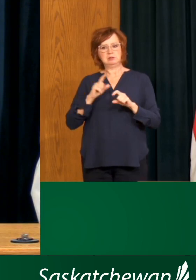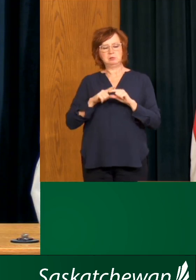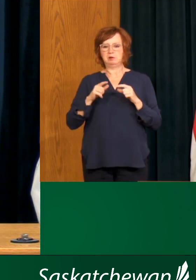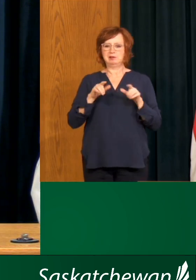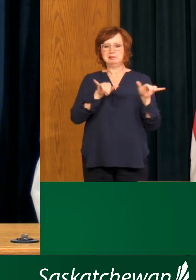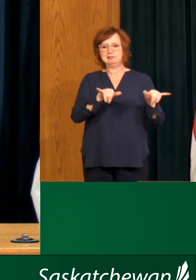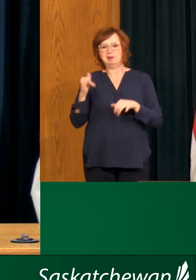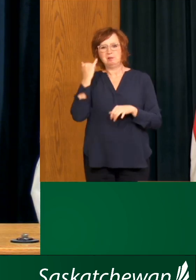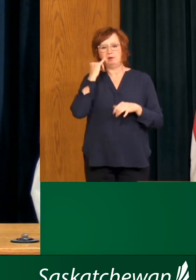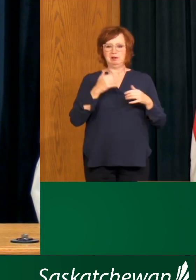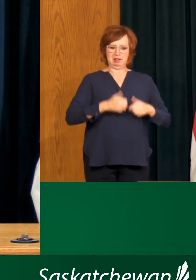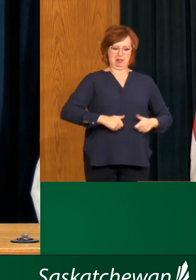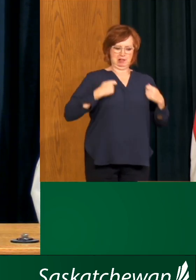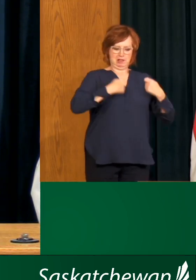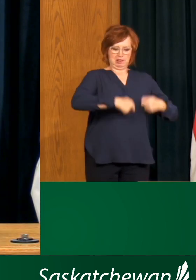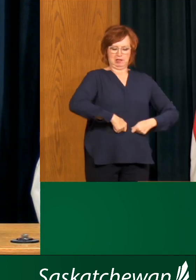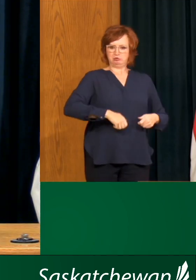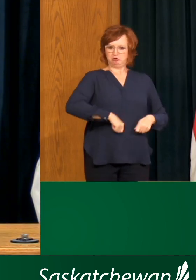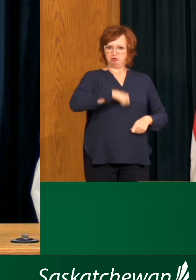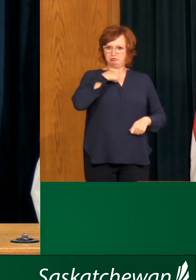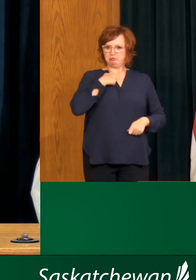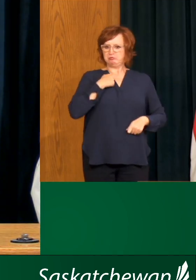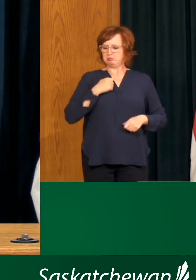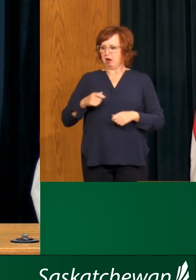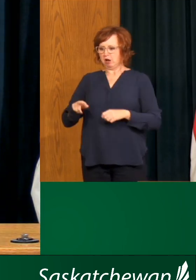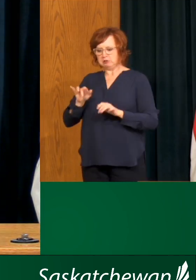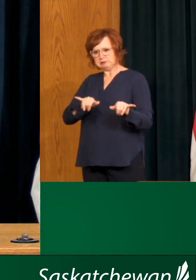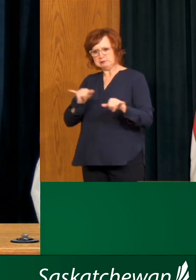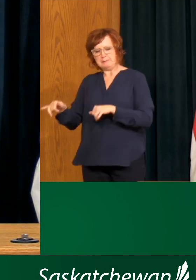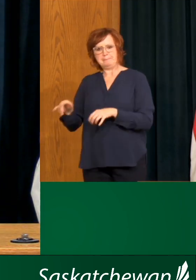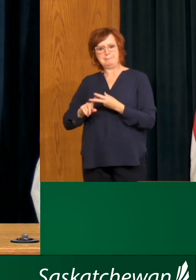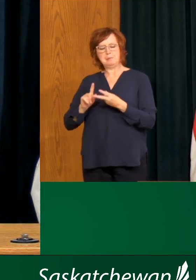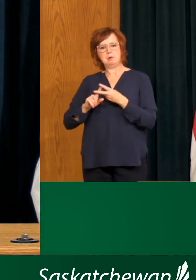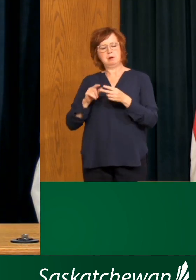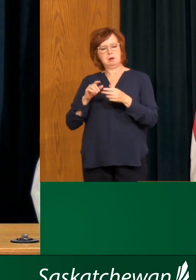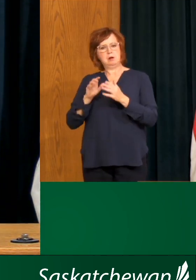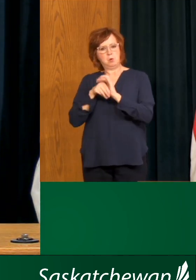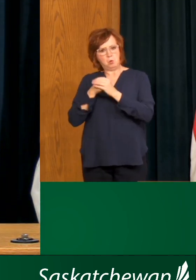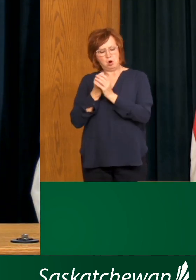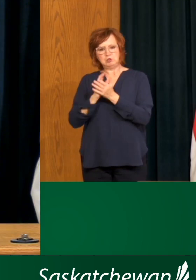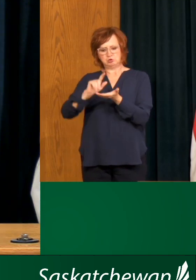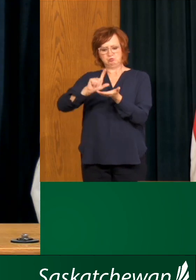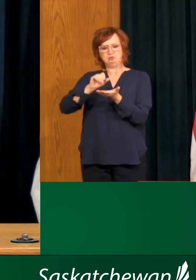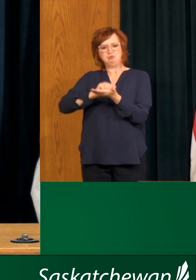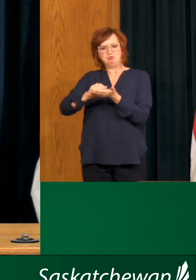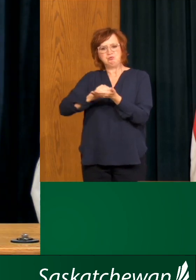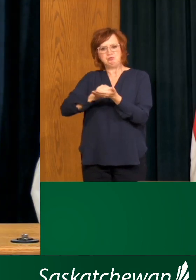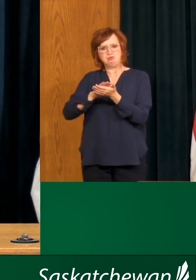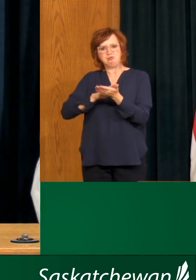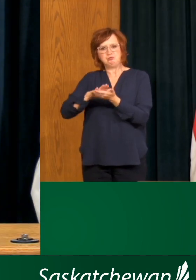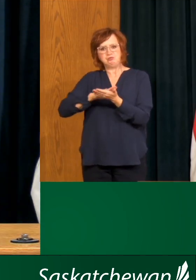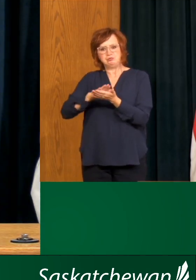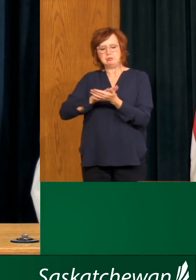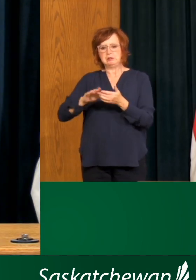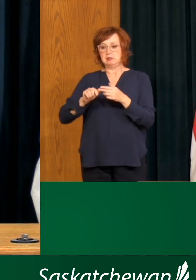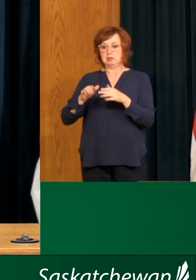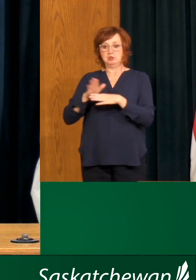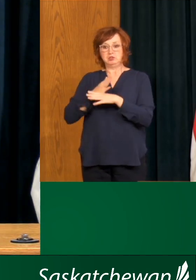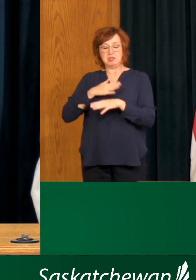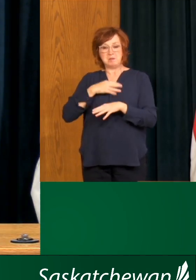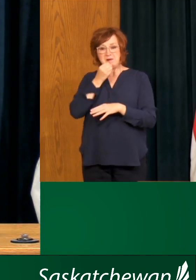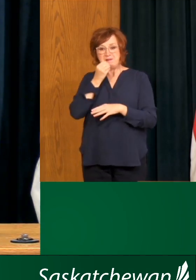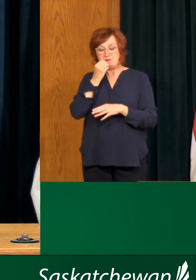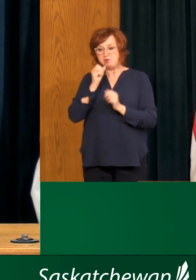hand sanitizers. Don't share your food or drinks with others. We've been so very successful thus far because of the